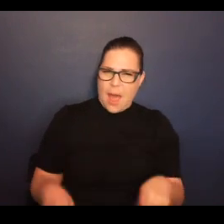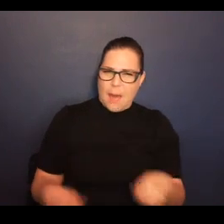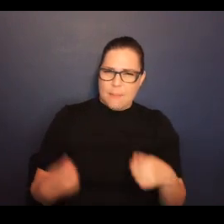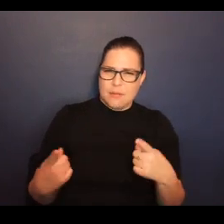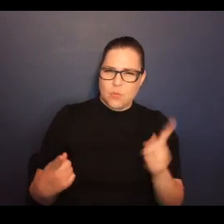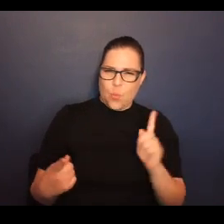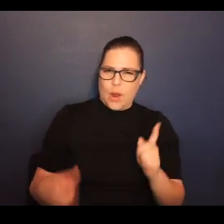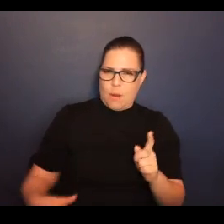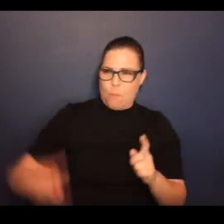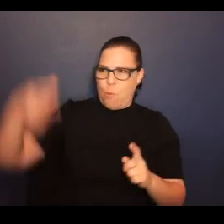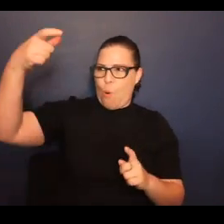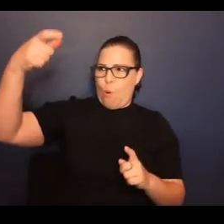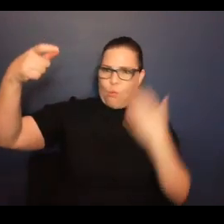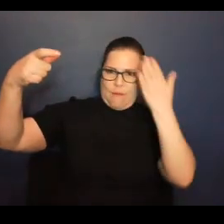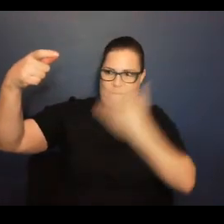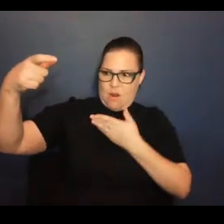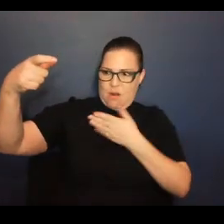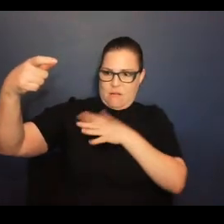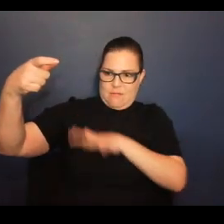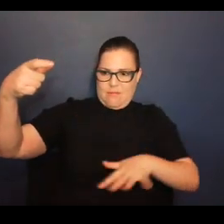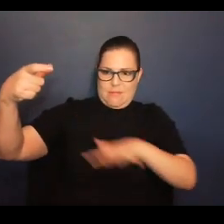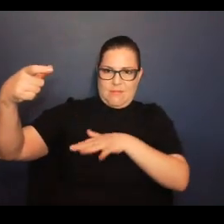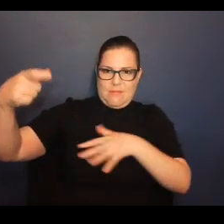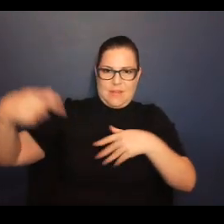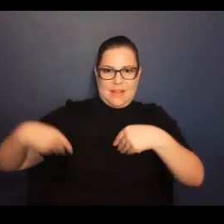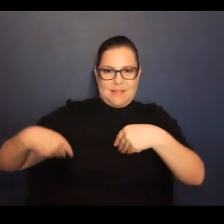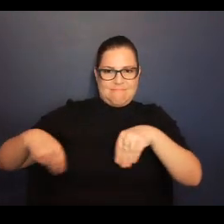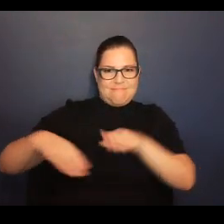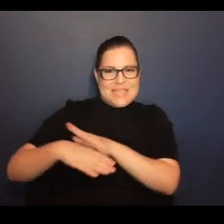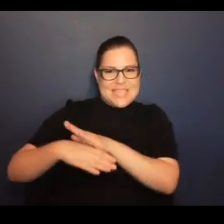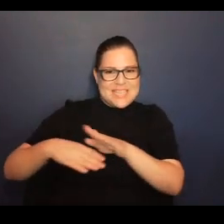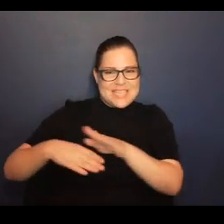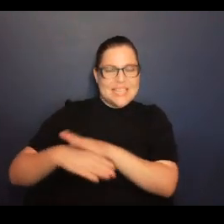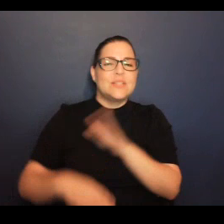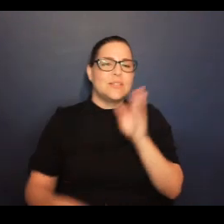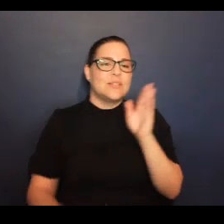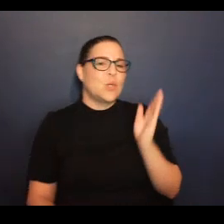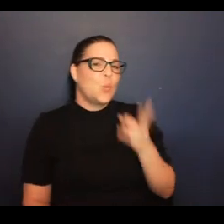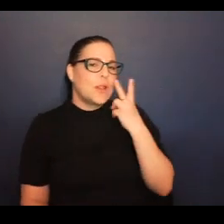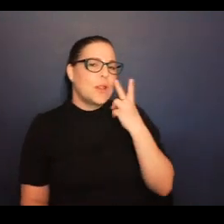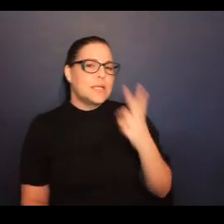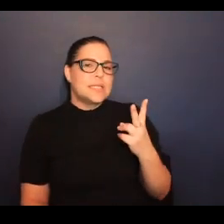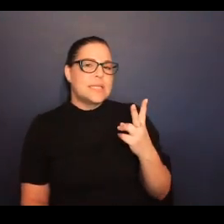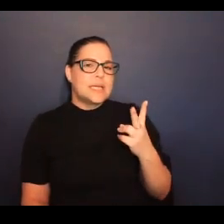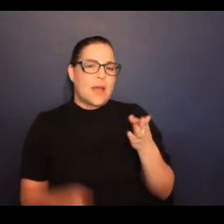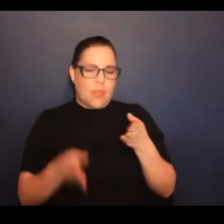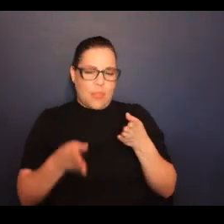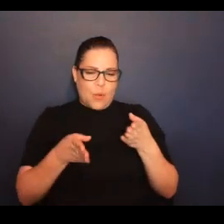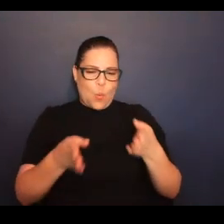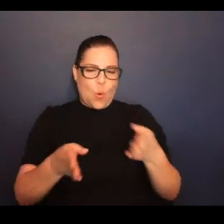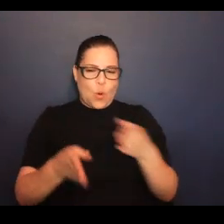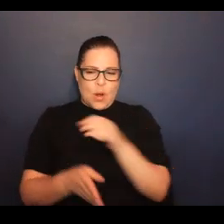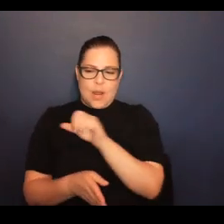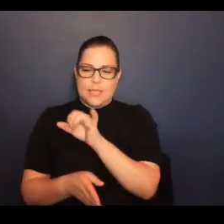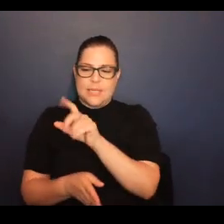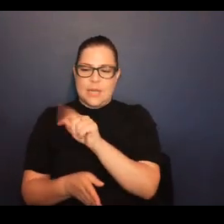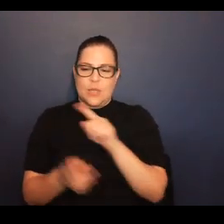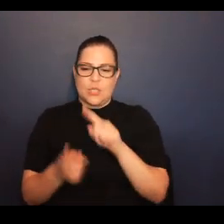have poles directly in front of commercial spaces? You'll actually see that all the way on the corridor from Seacrest all the way to